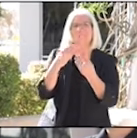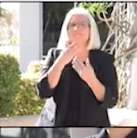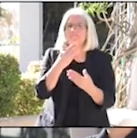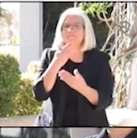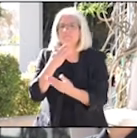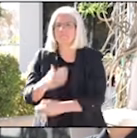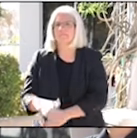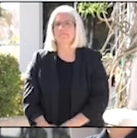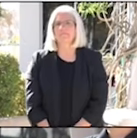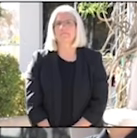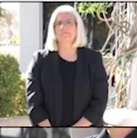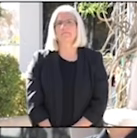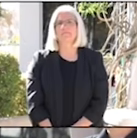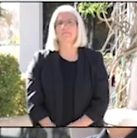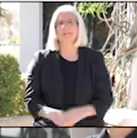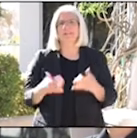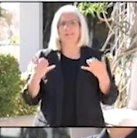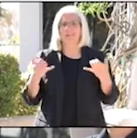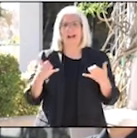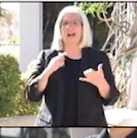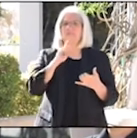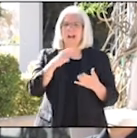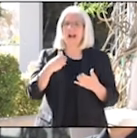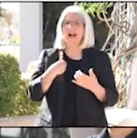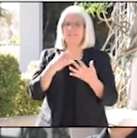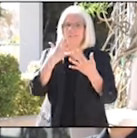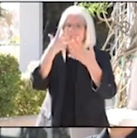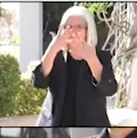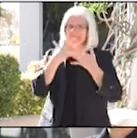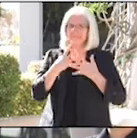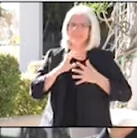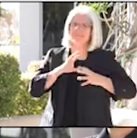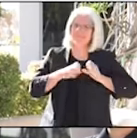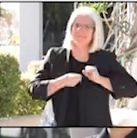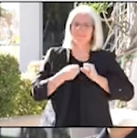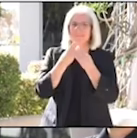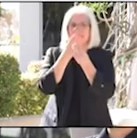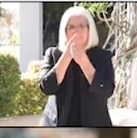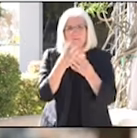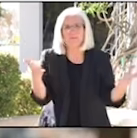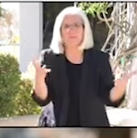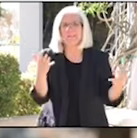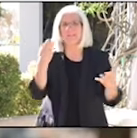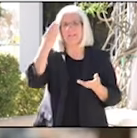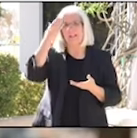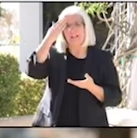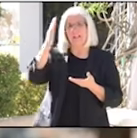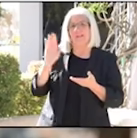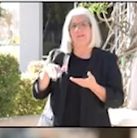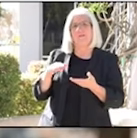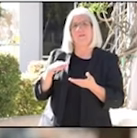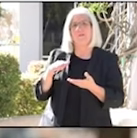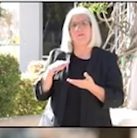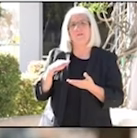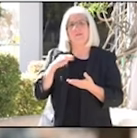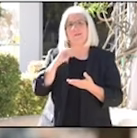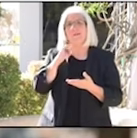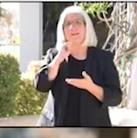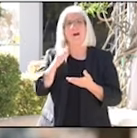Today, I have some sobering news to share, and I know that this news is not what any of us would like to